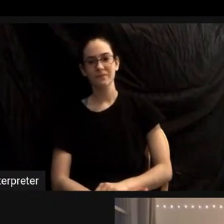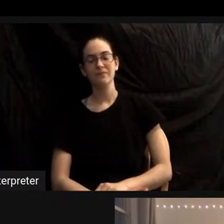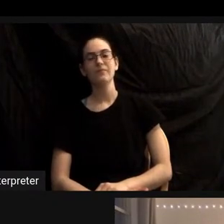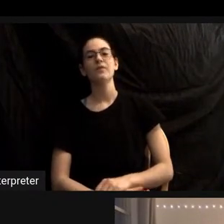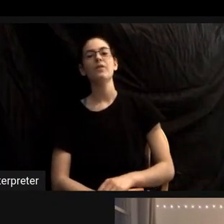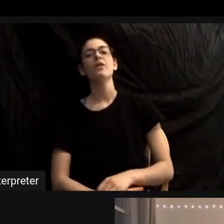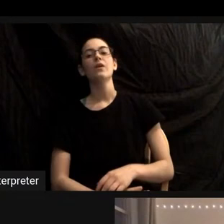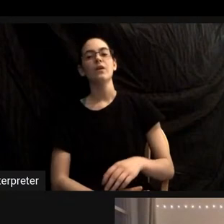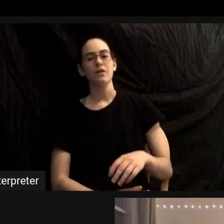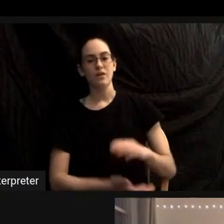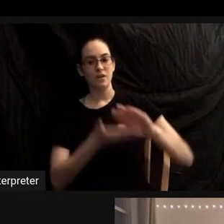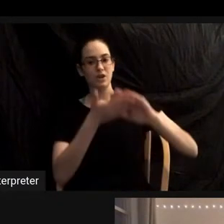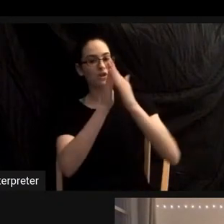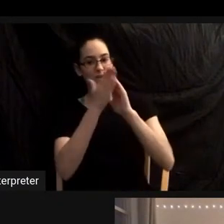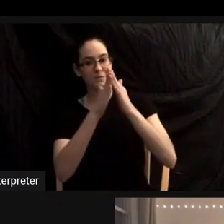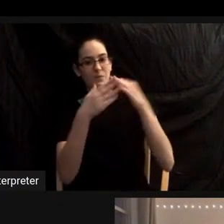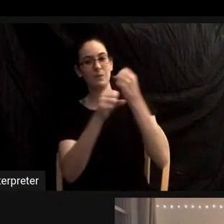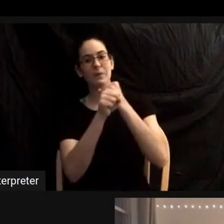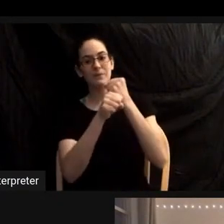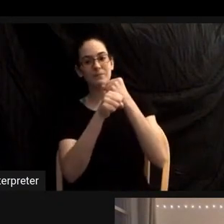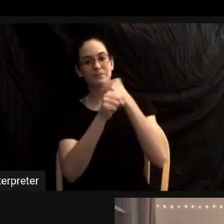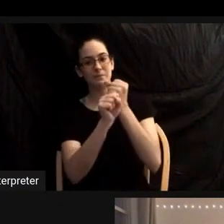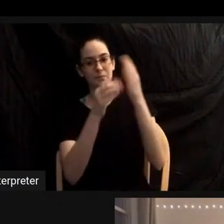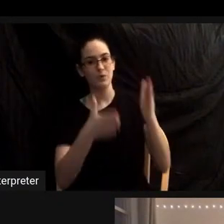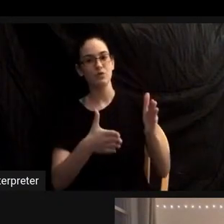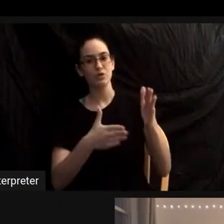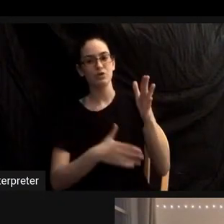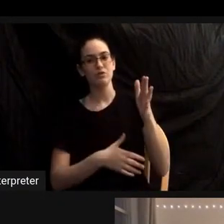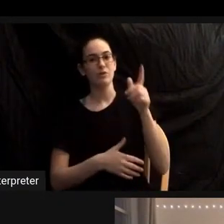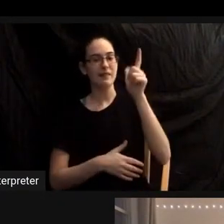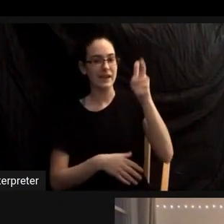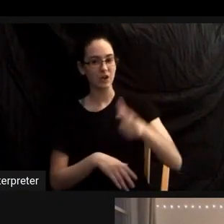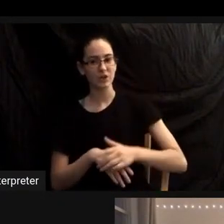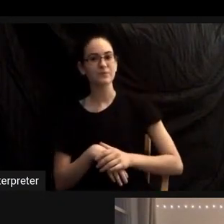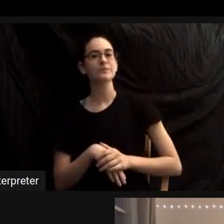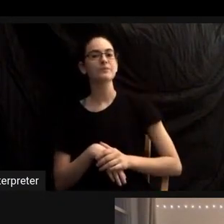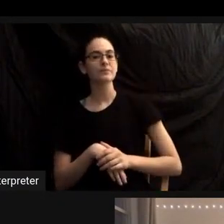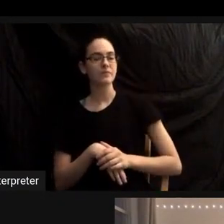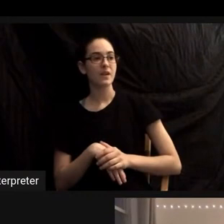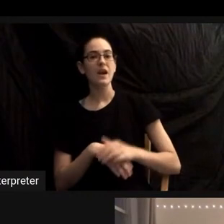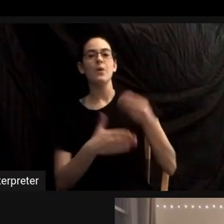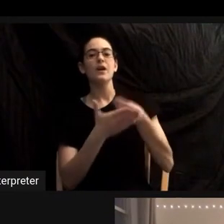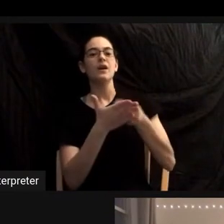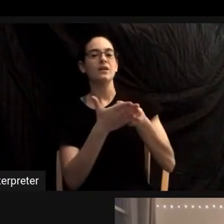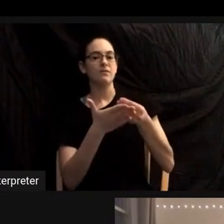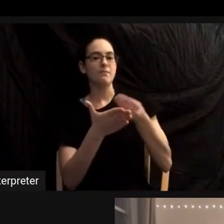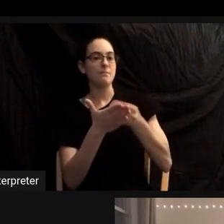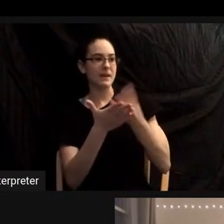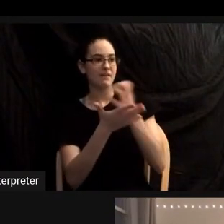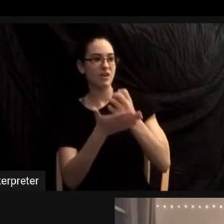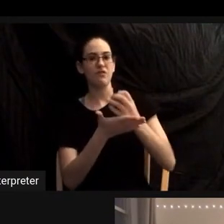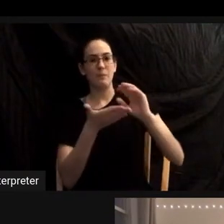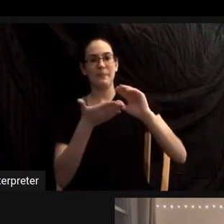else, because I was, you know, we got some funding from the city of Austin, but I